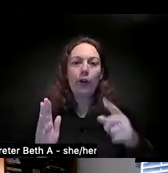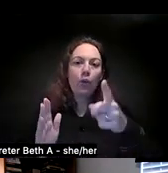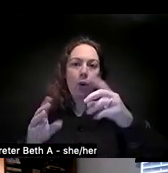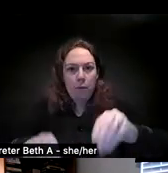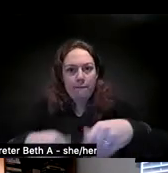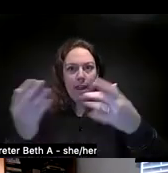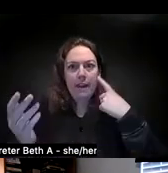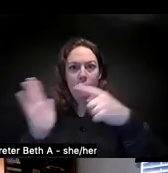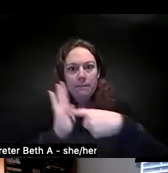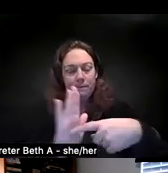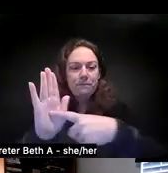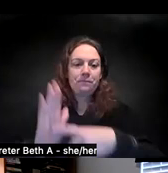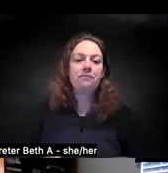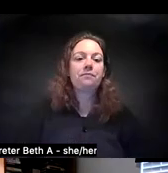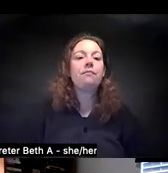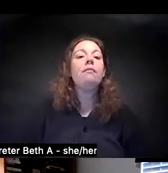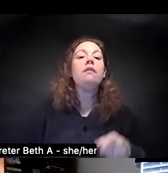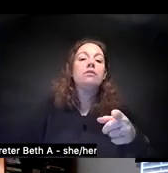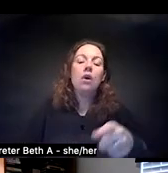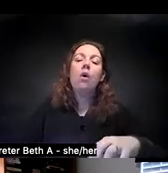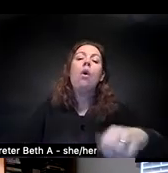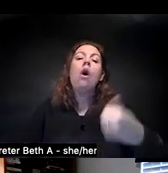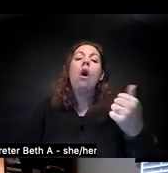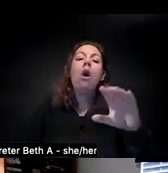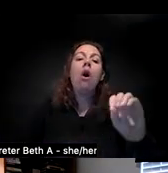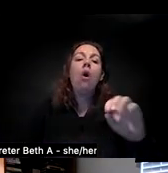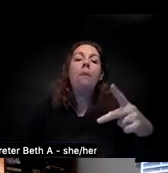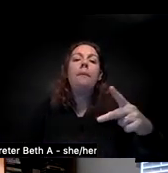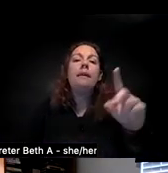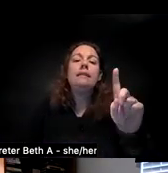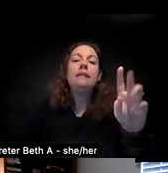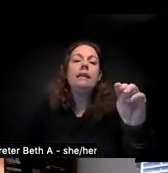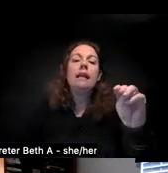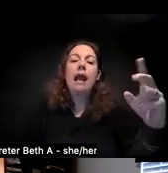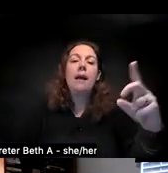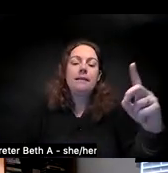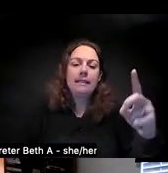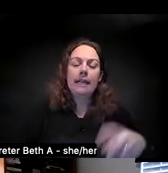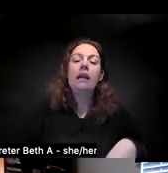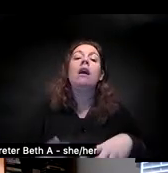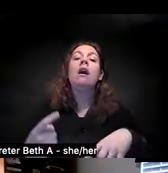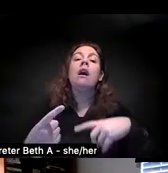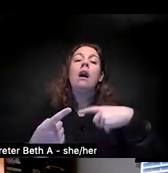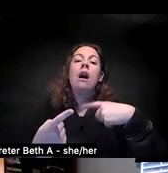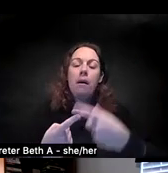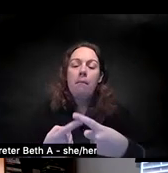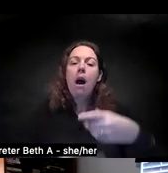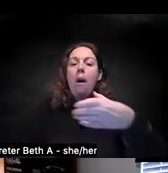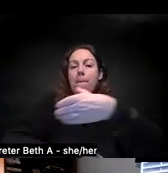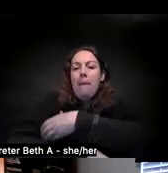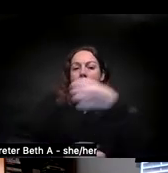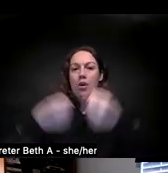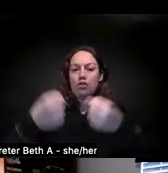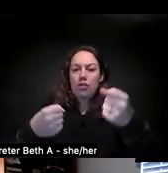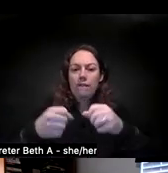with OPDMDs, but this is talking about what are your policies if someone needs to bring in a Segway or if they